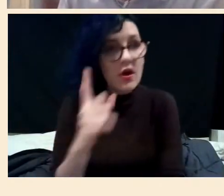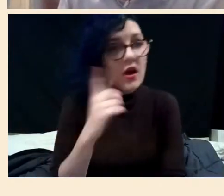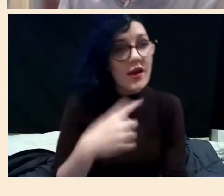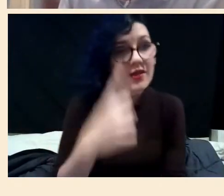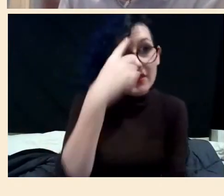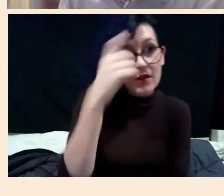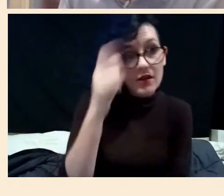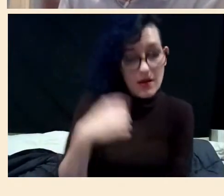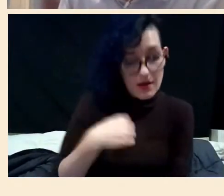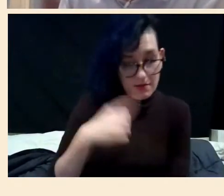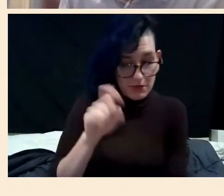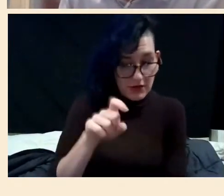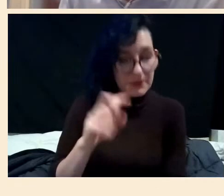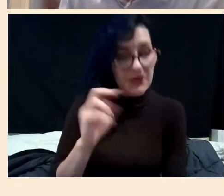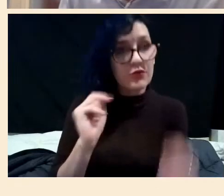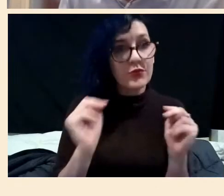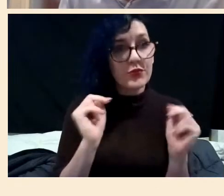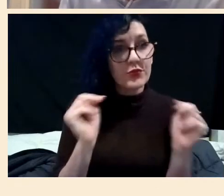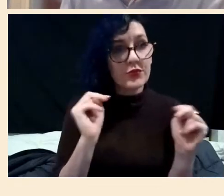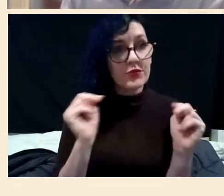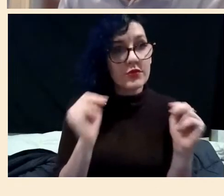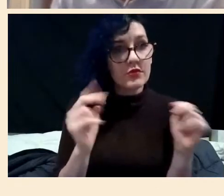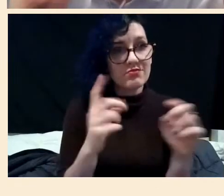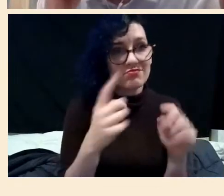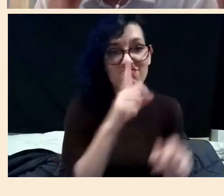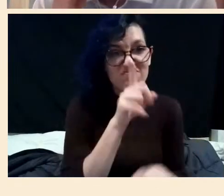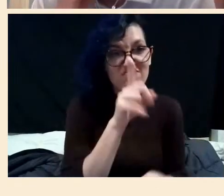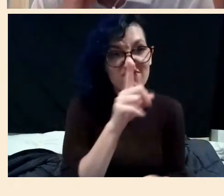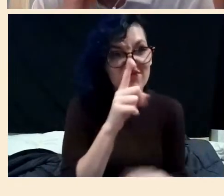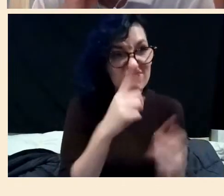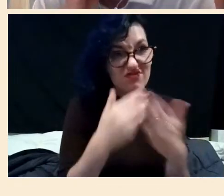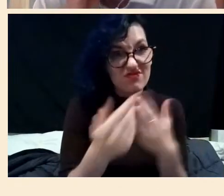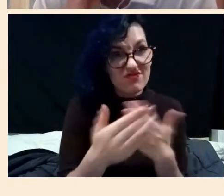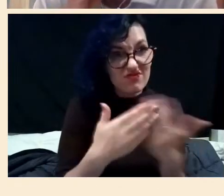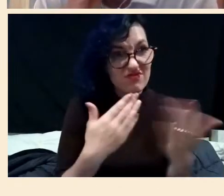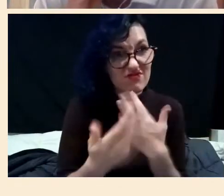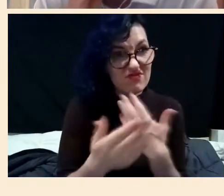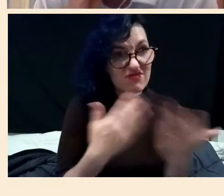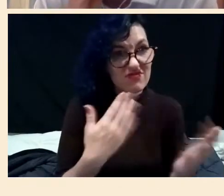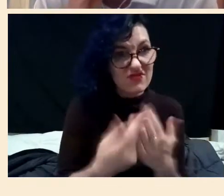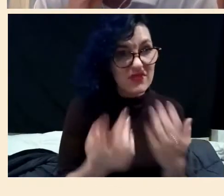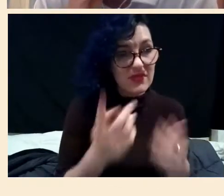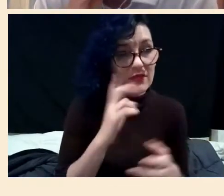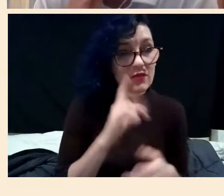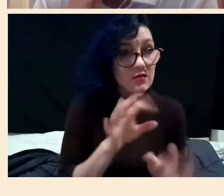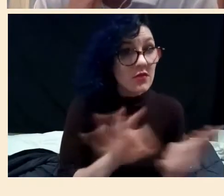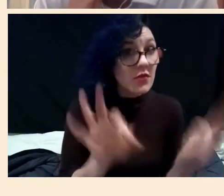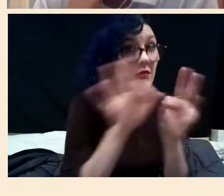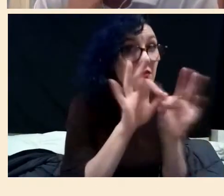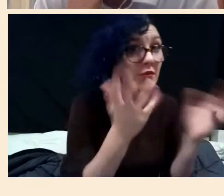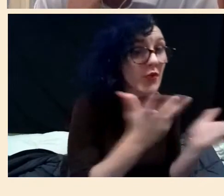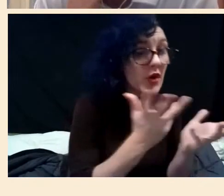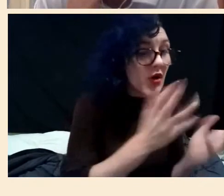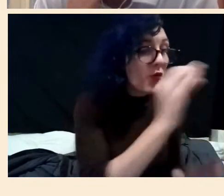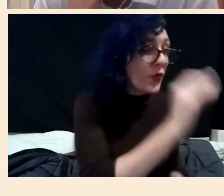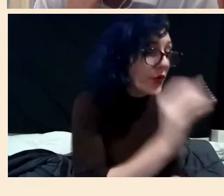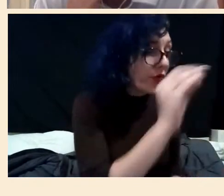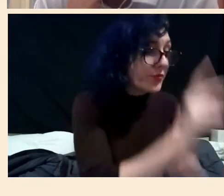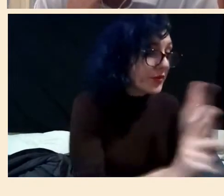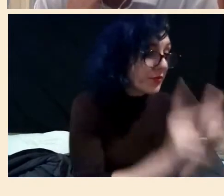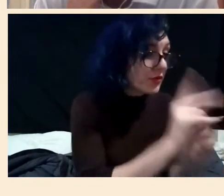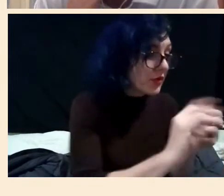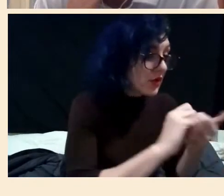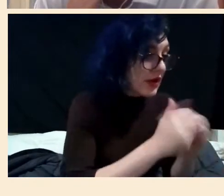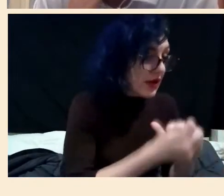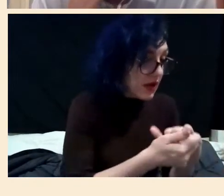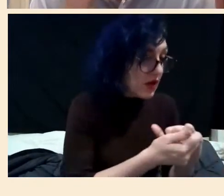voting for. It doesn't really matter. It matters who Oregonians are voting for and how their vote will be held sacred.